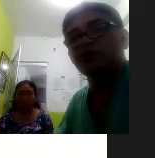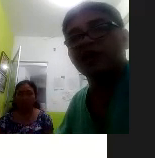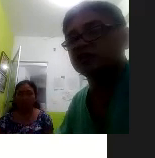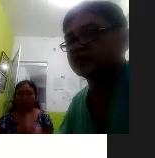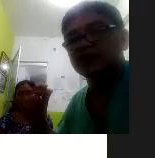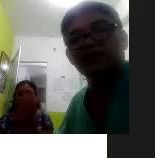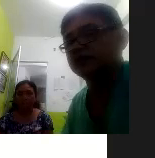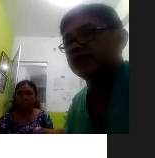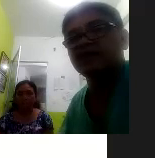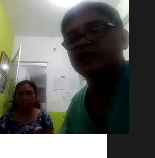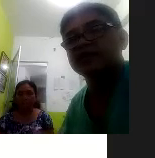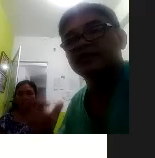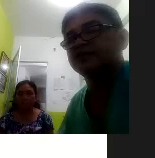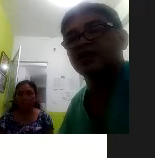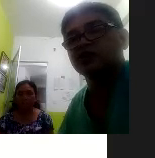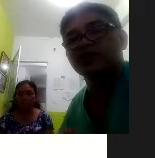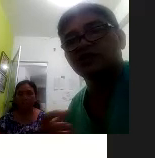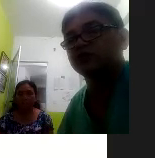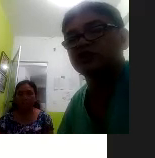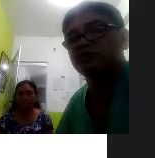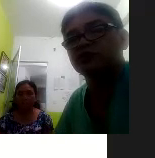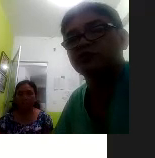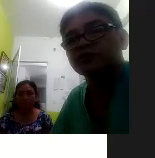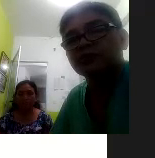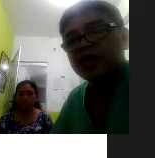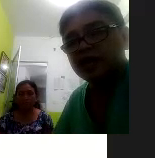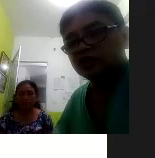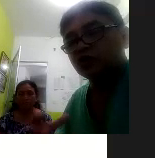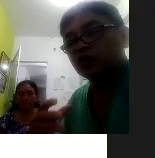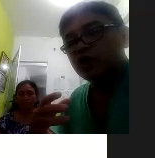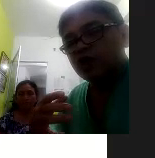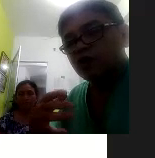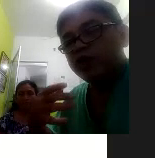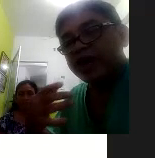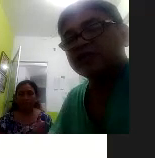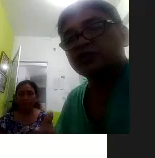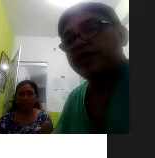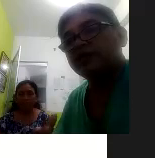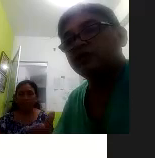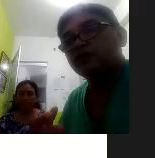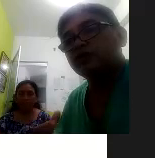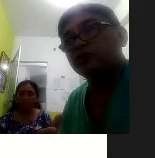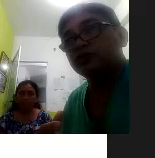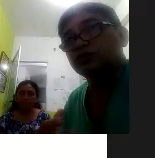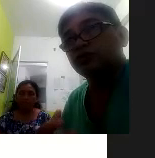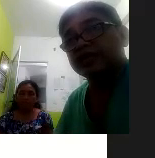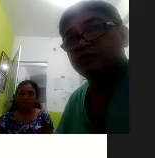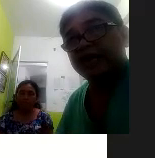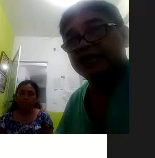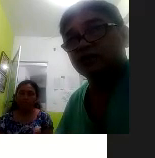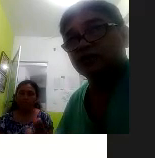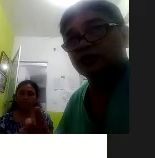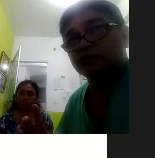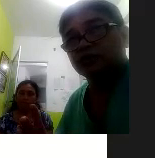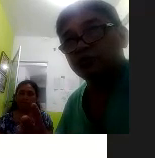those patients, they need a C-section as soon as possible. So we are trying to